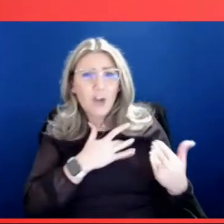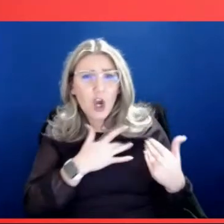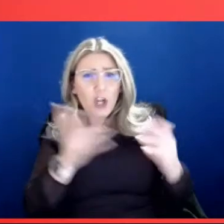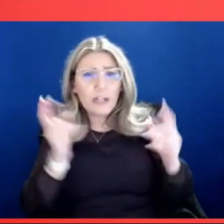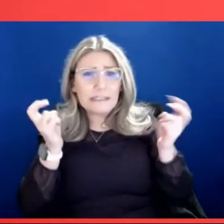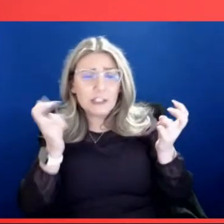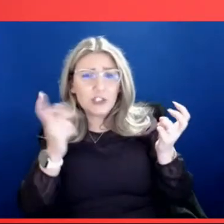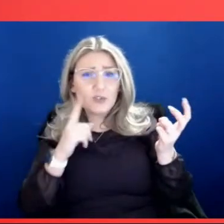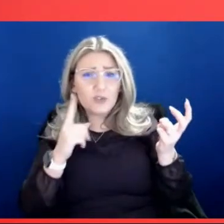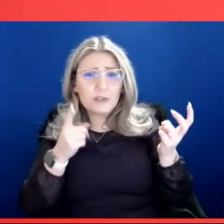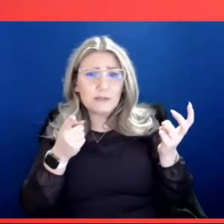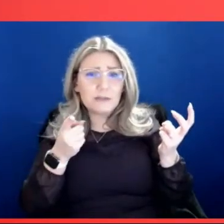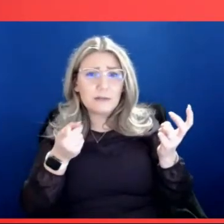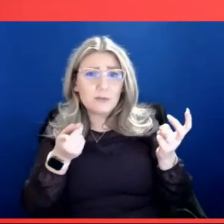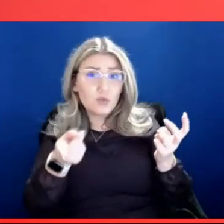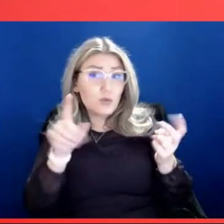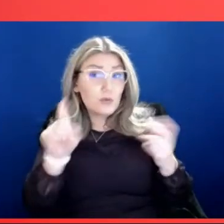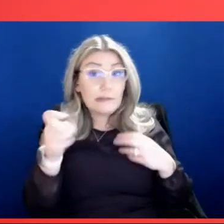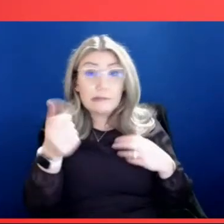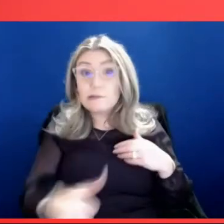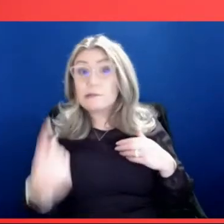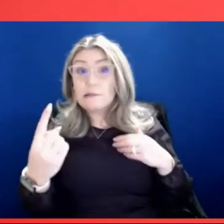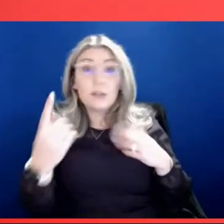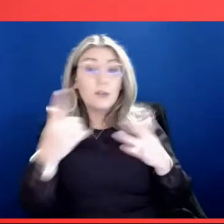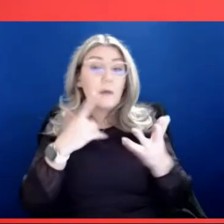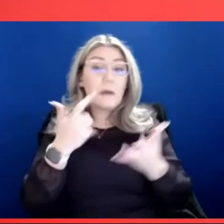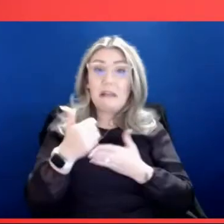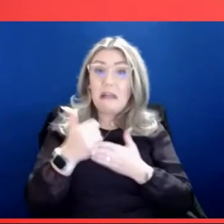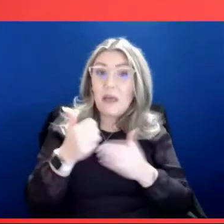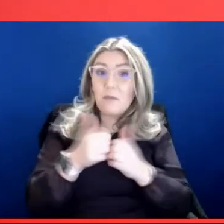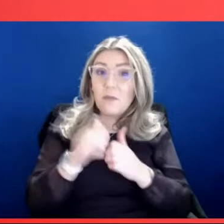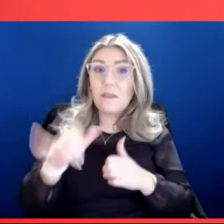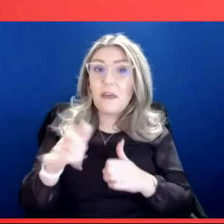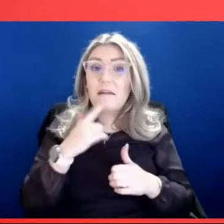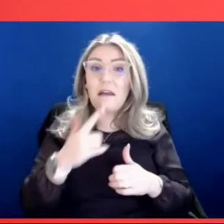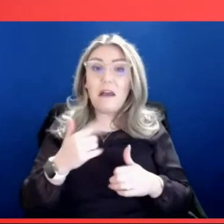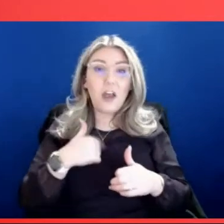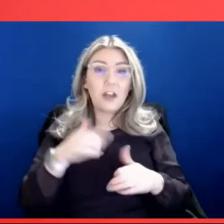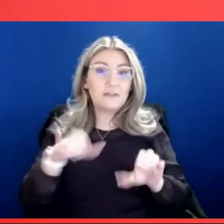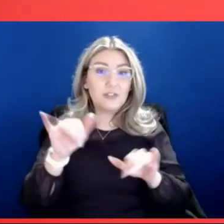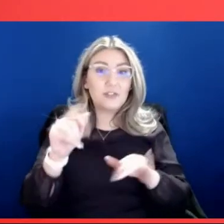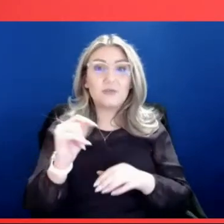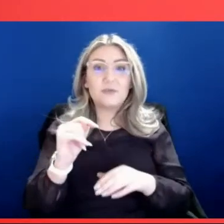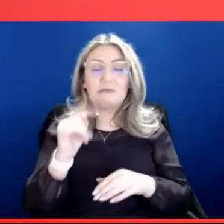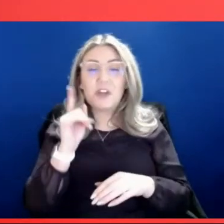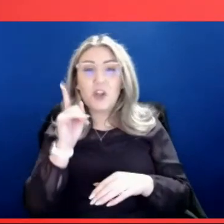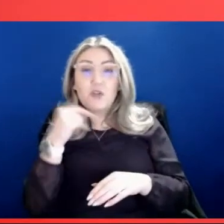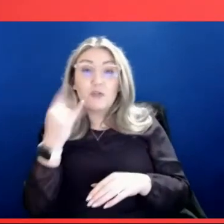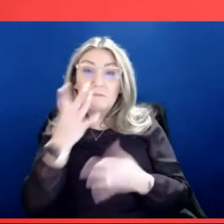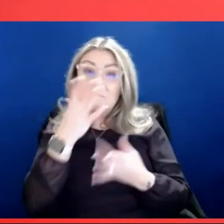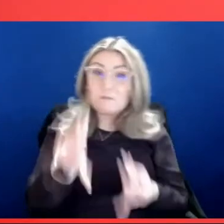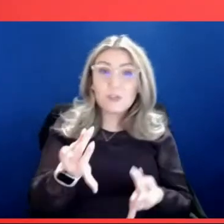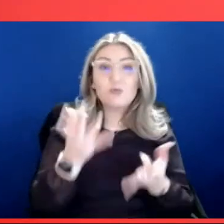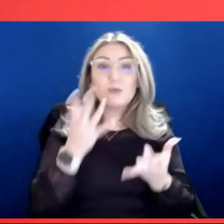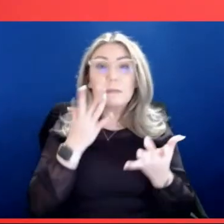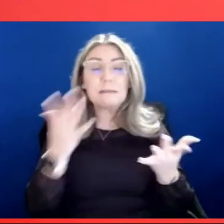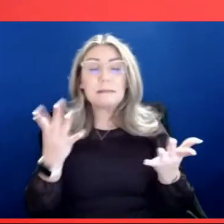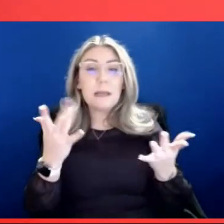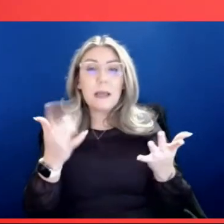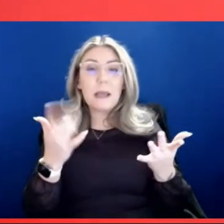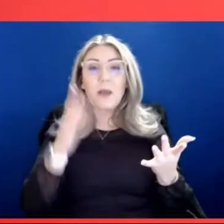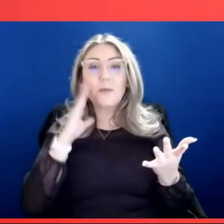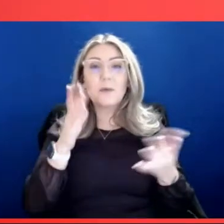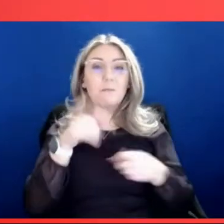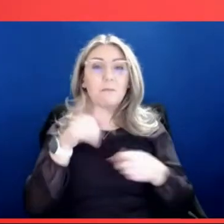ever need anybody to help you with that, I'll do that. It looks interesting, and I'll make some